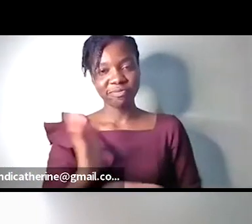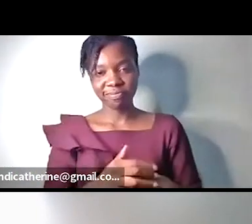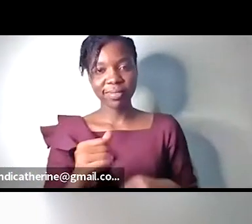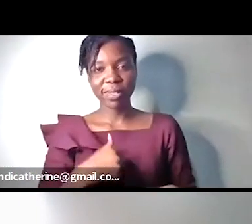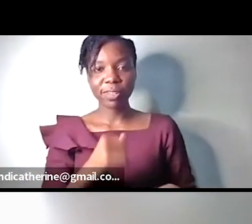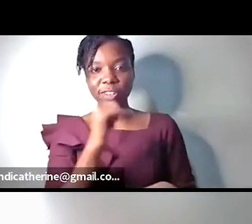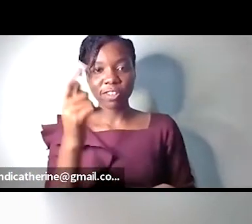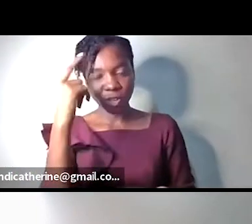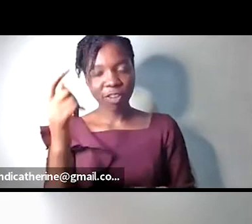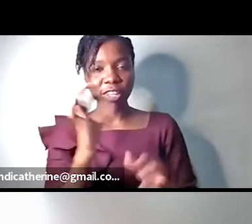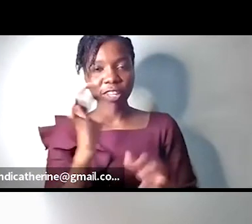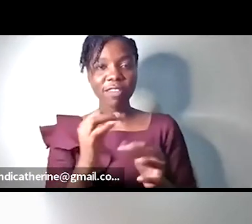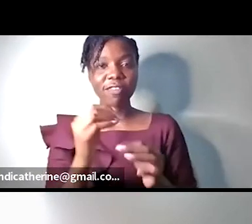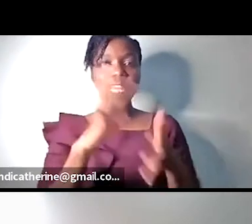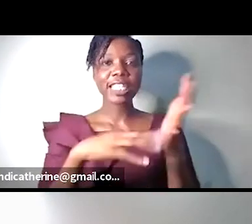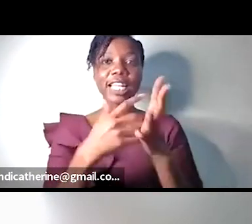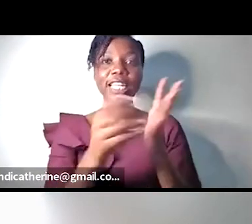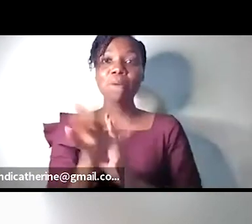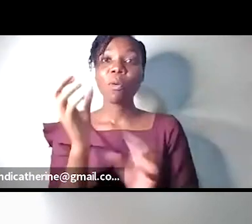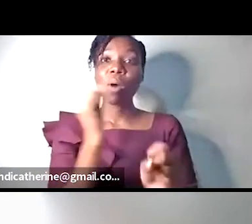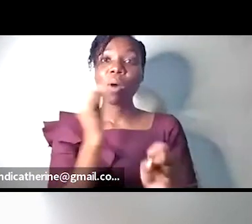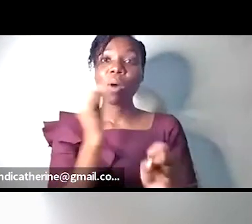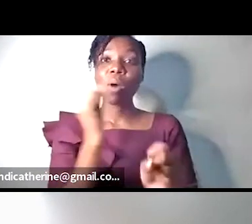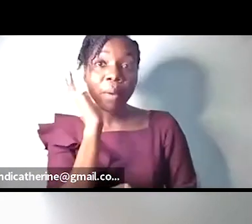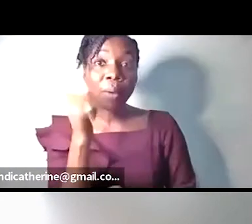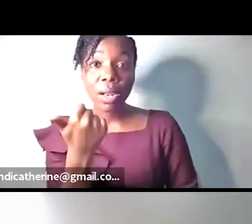your internet has worked. Judith, can you hear me?